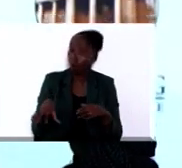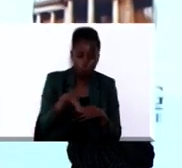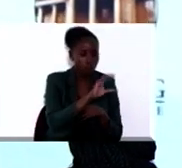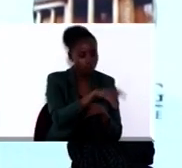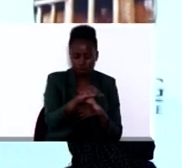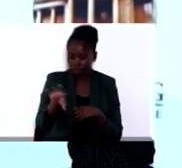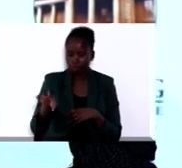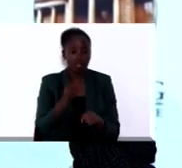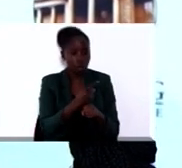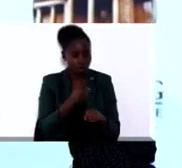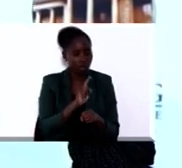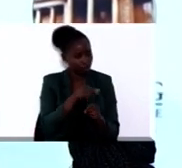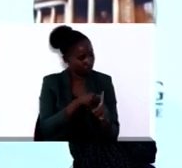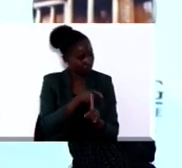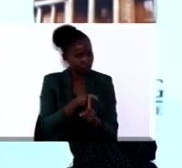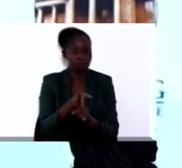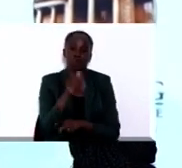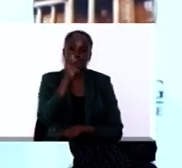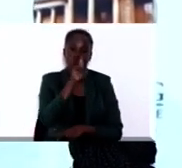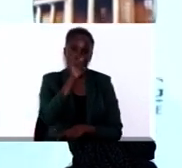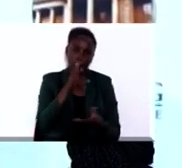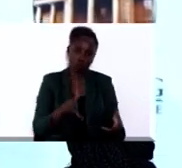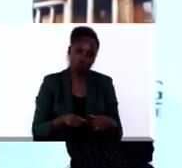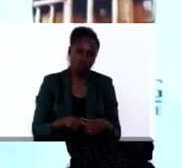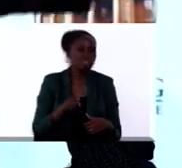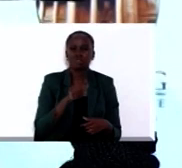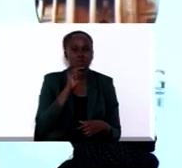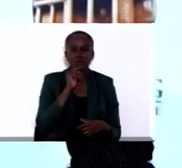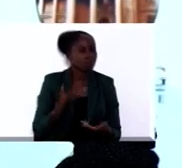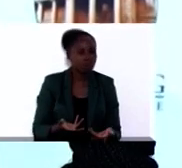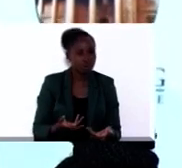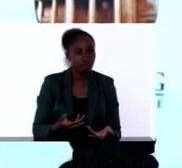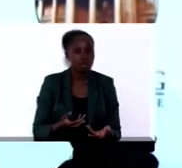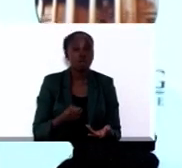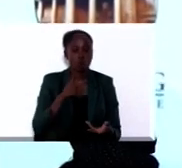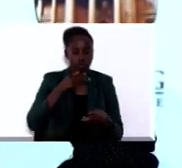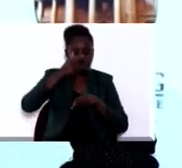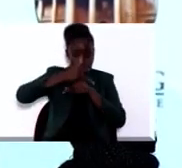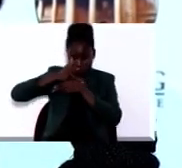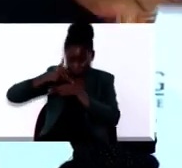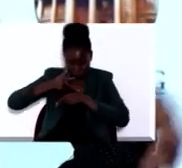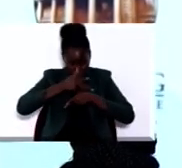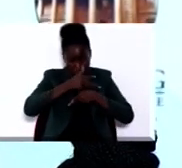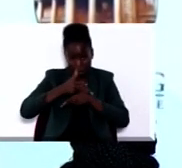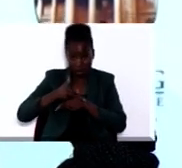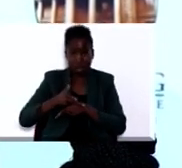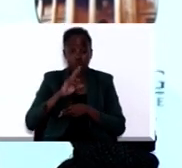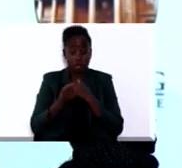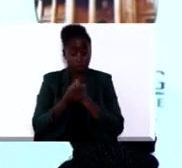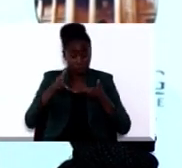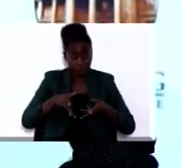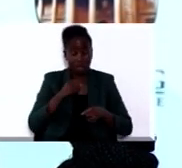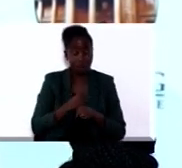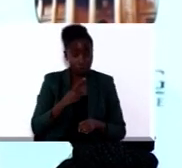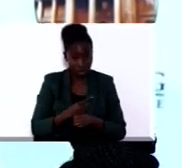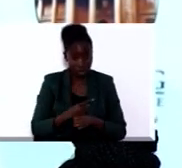to fight crime. What does this mean? To integrate all the cameras that are situated anywhere in Gauteng,